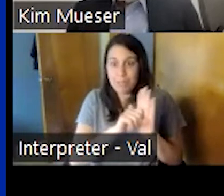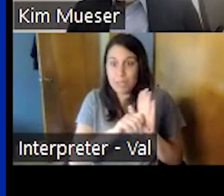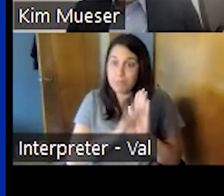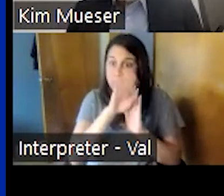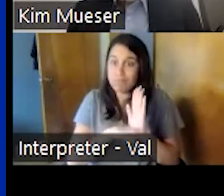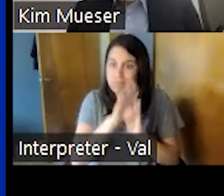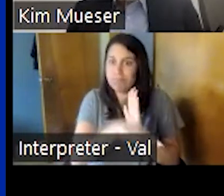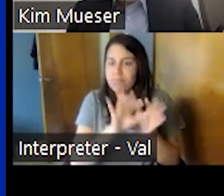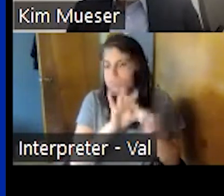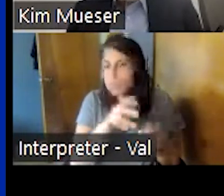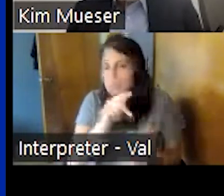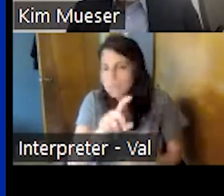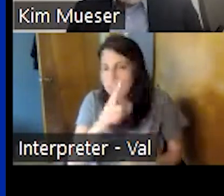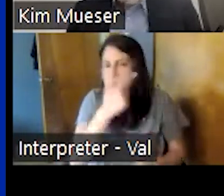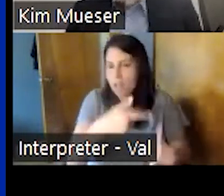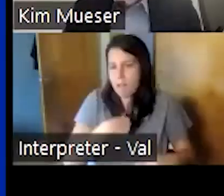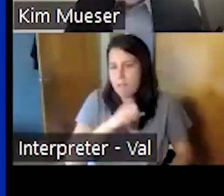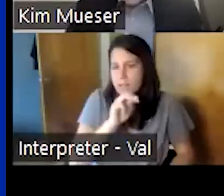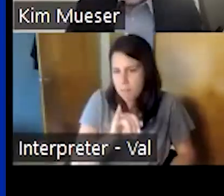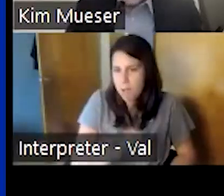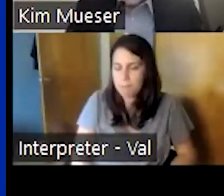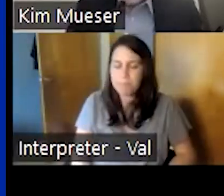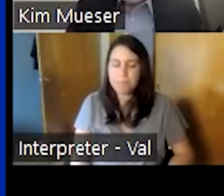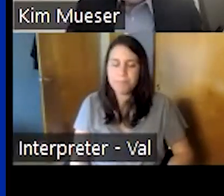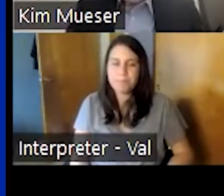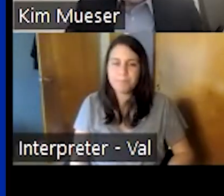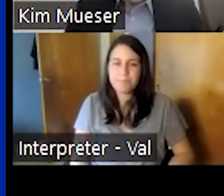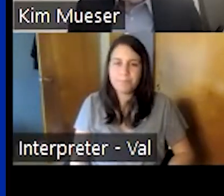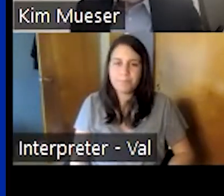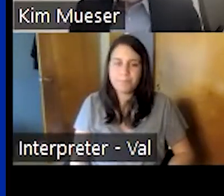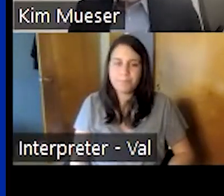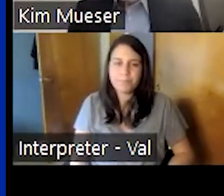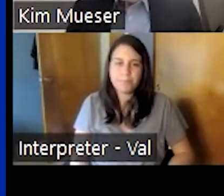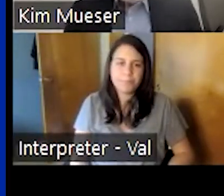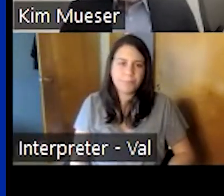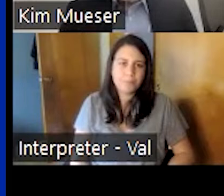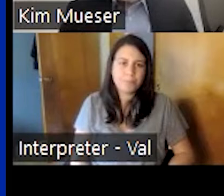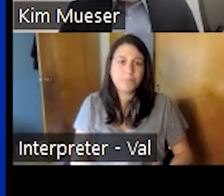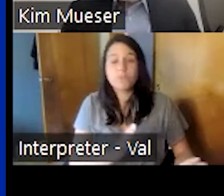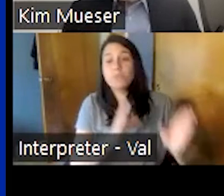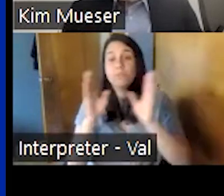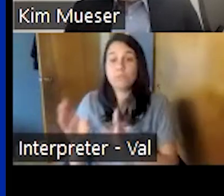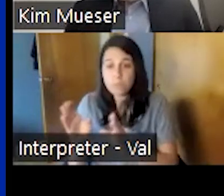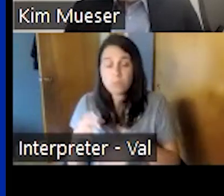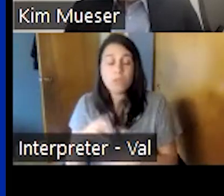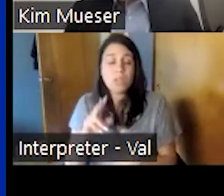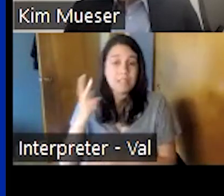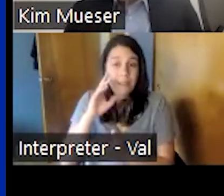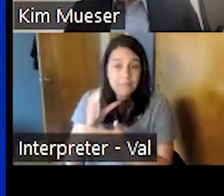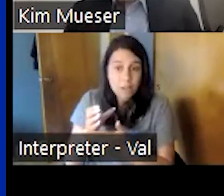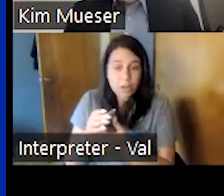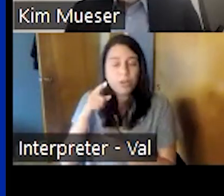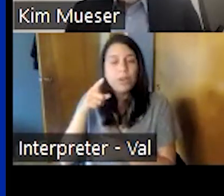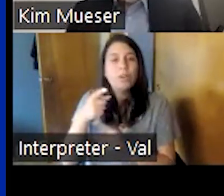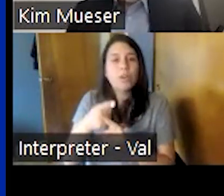a reduction from a high point of severity of the disorder. This is ratings from the